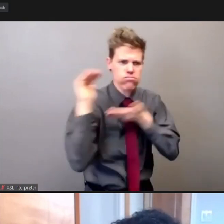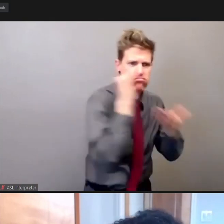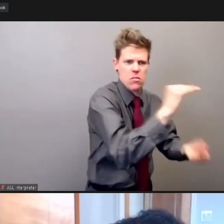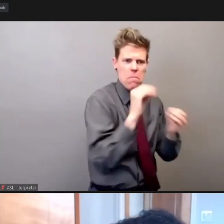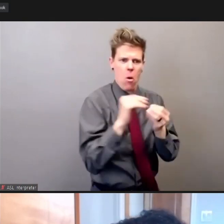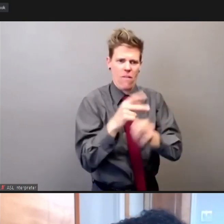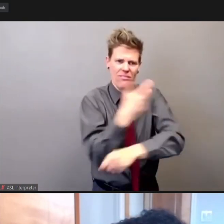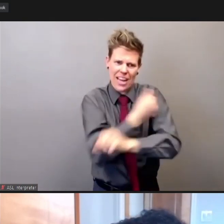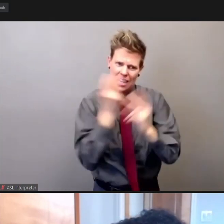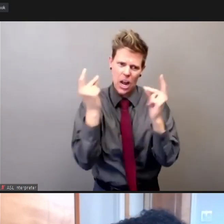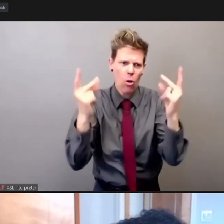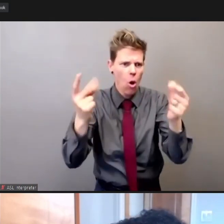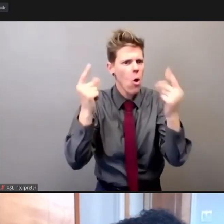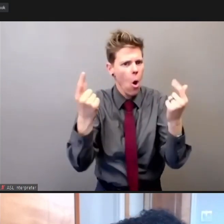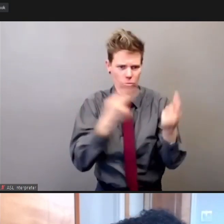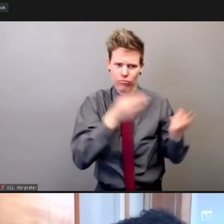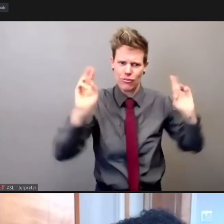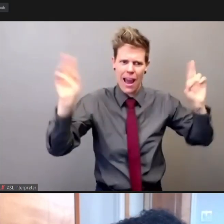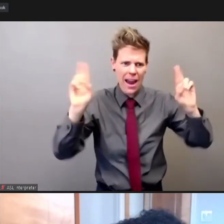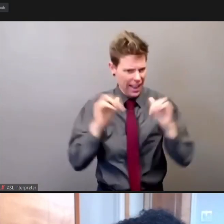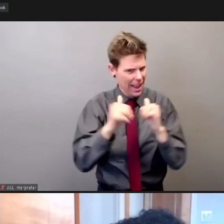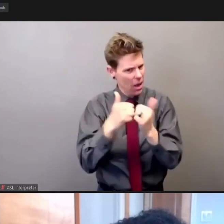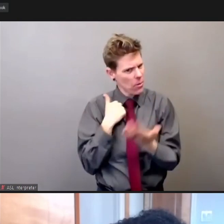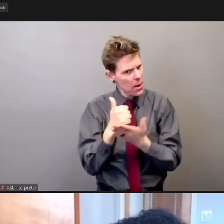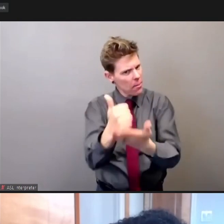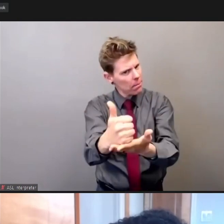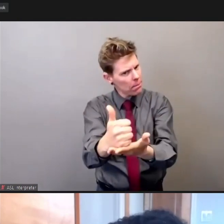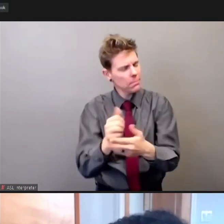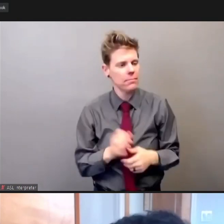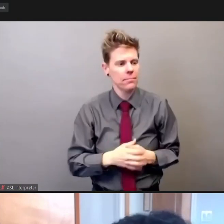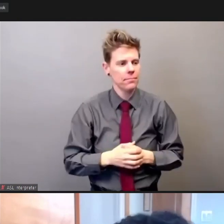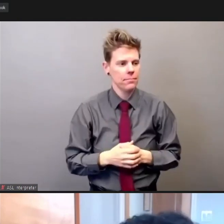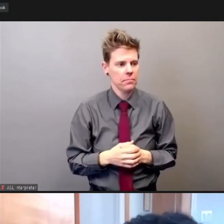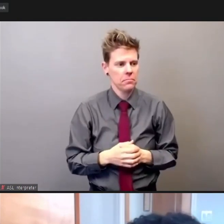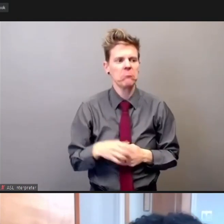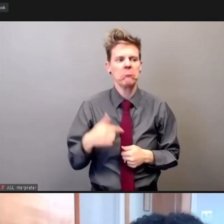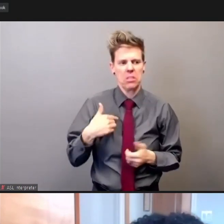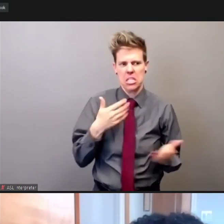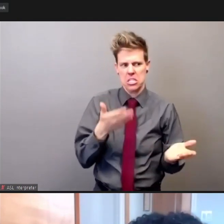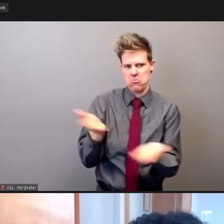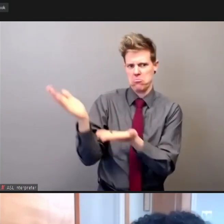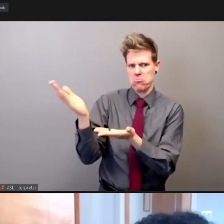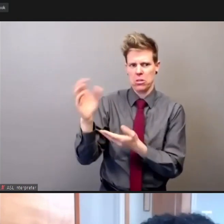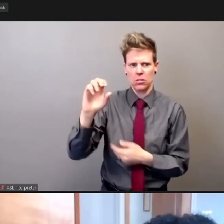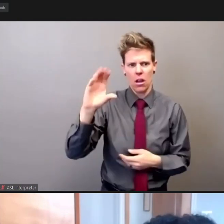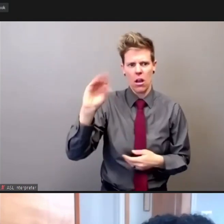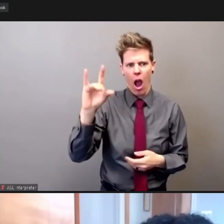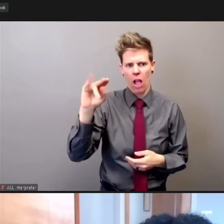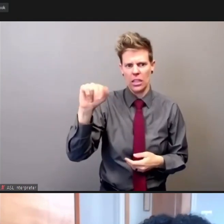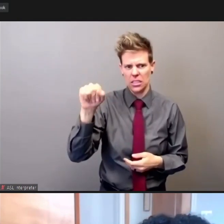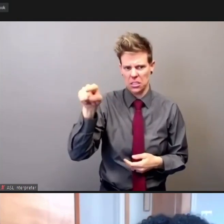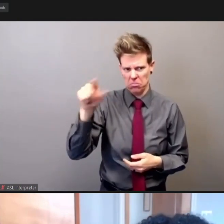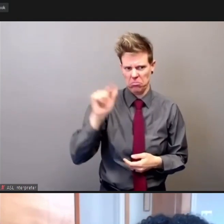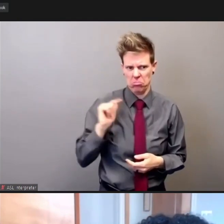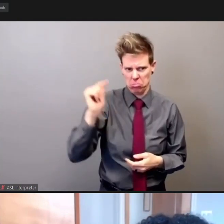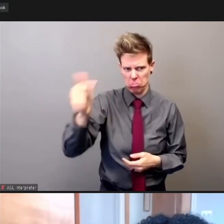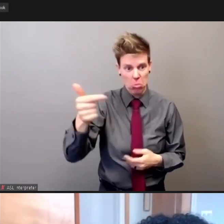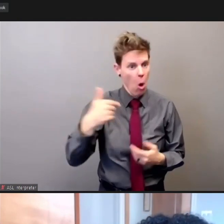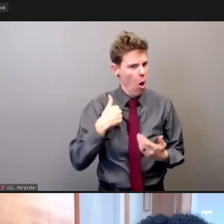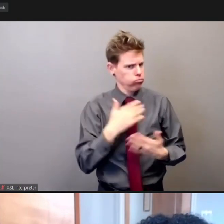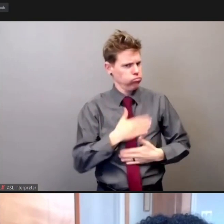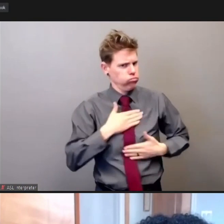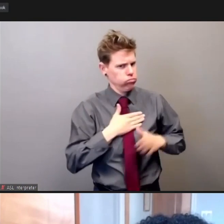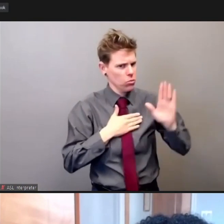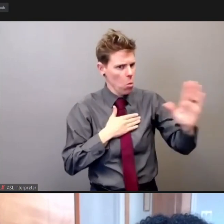So I'm going to go right to Dr. Collins for that. And Algernon, I really appreciate the question. I do want to we